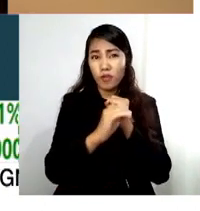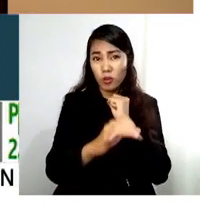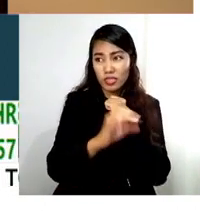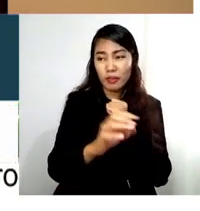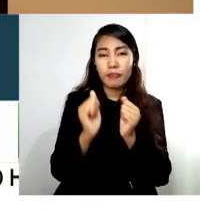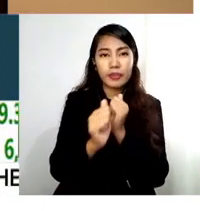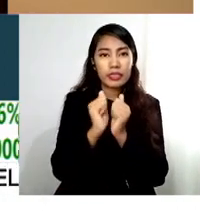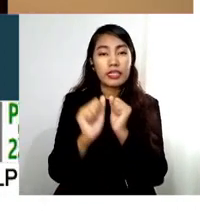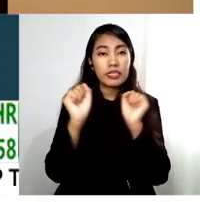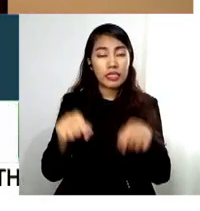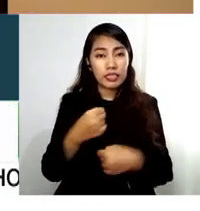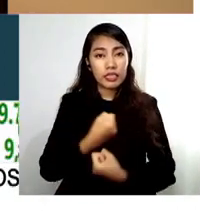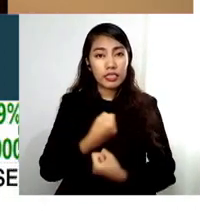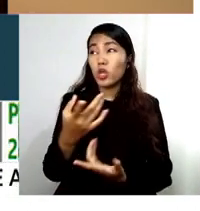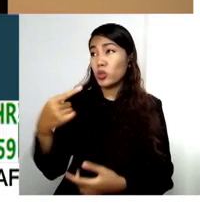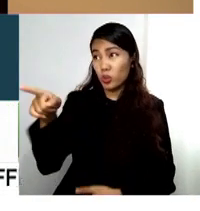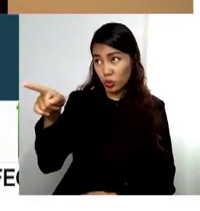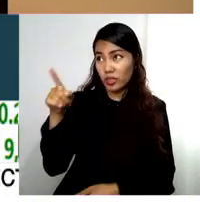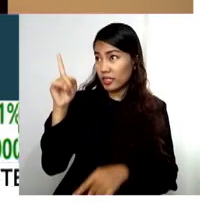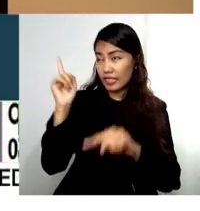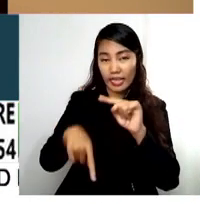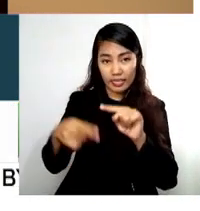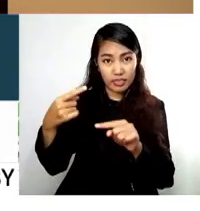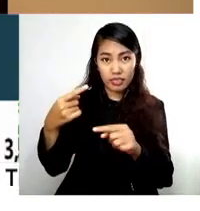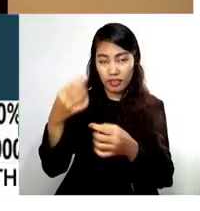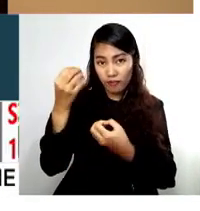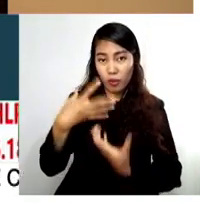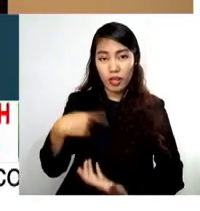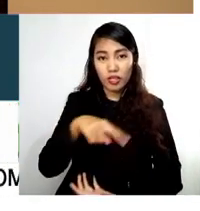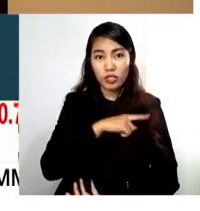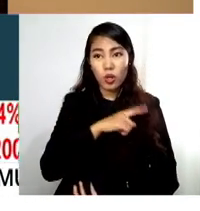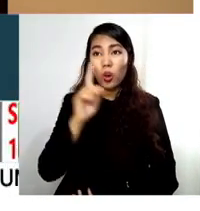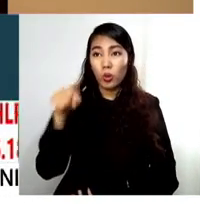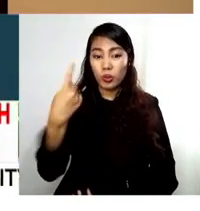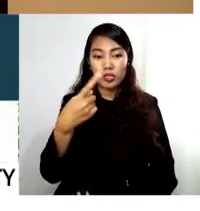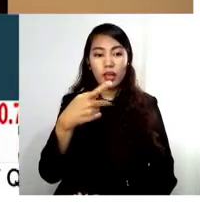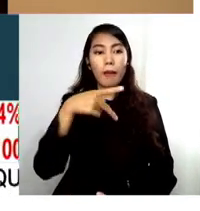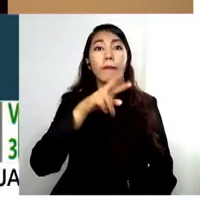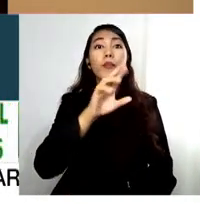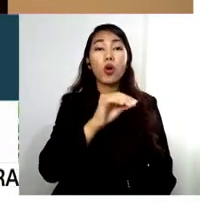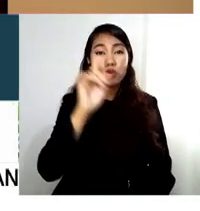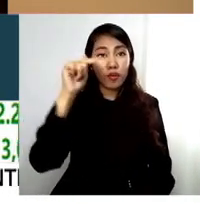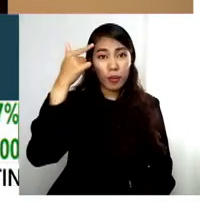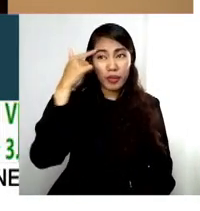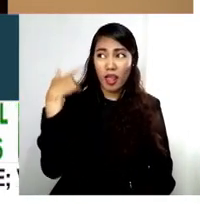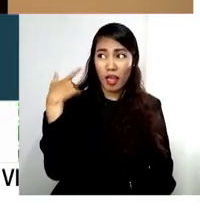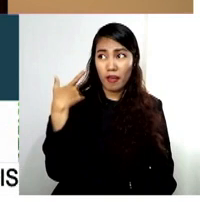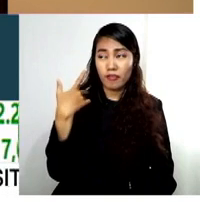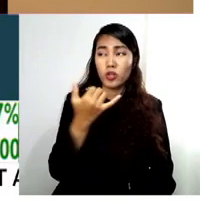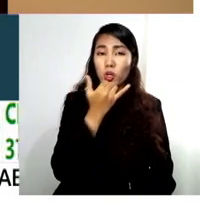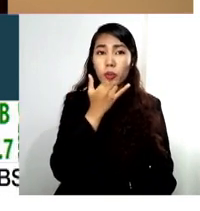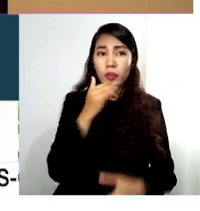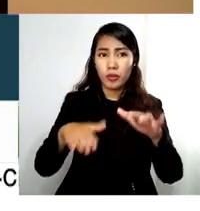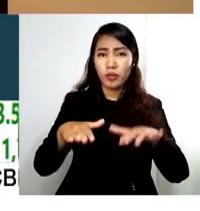you can't tell us that it's only pro-government groups resorting to inauthentic behavior, because I know very well, no,